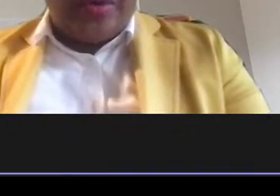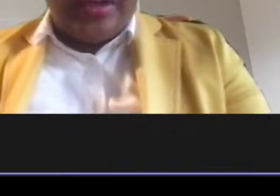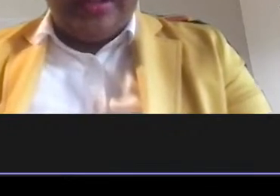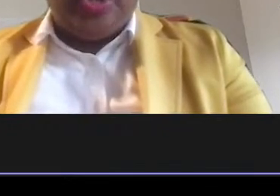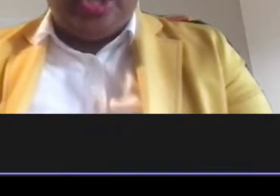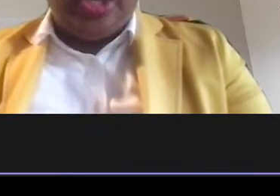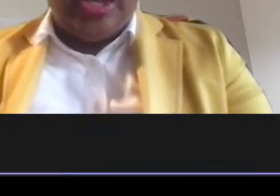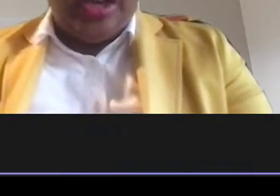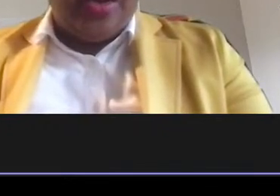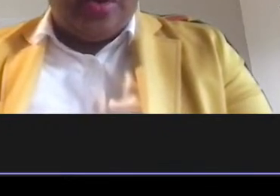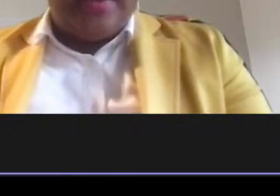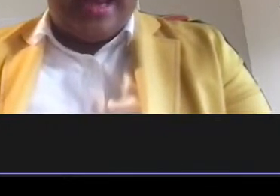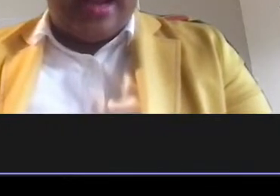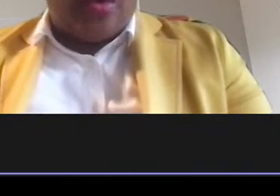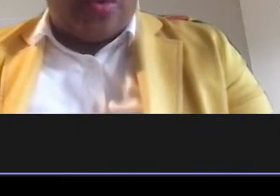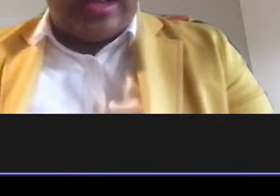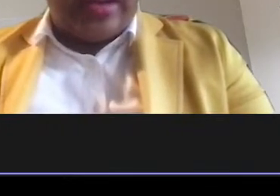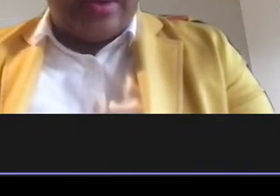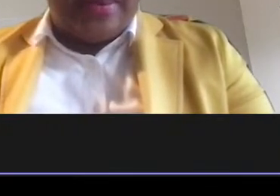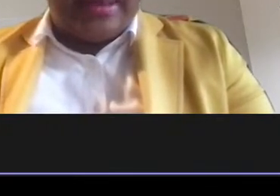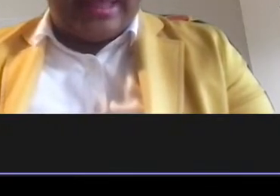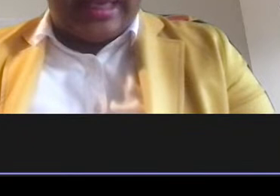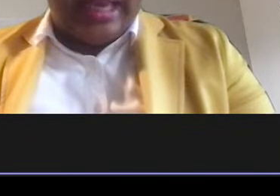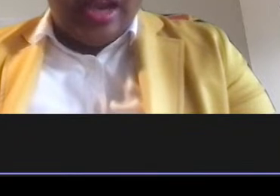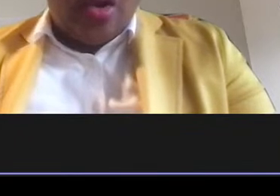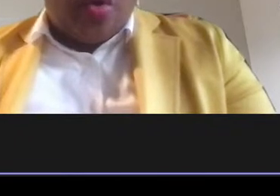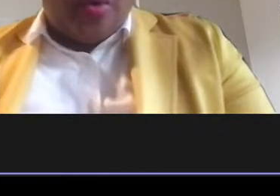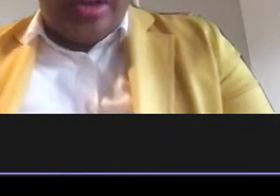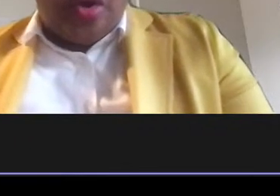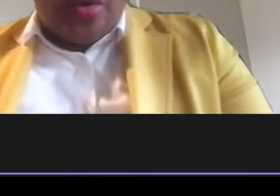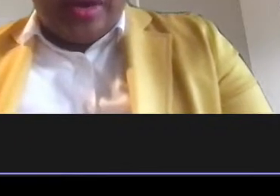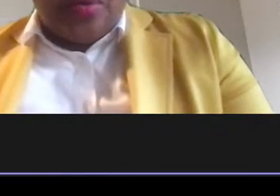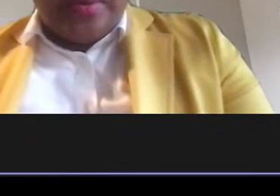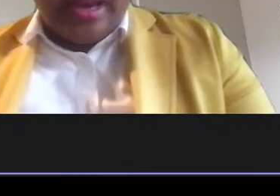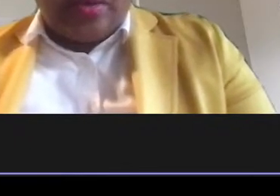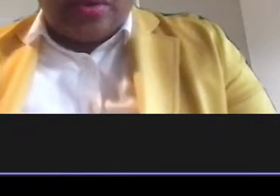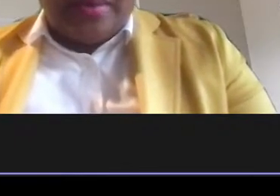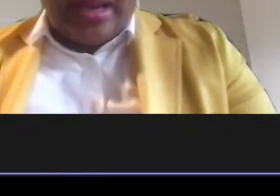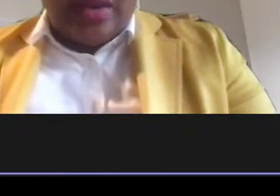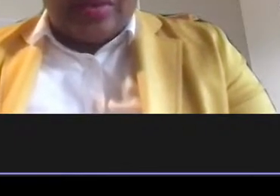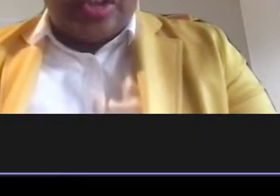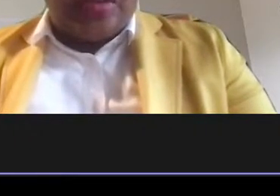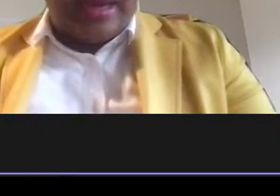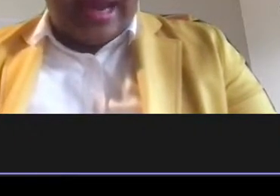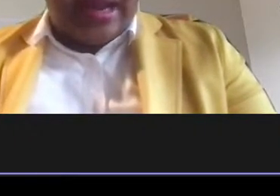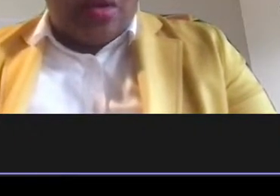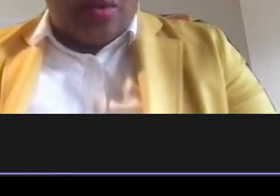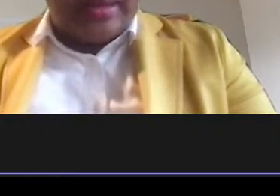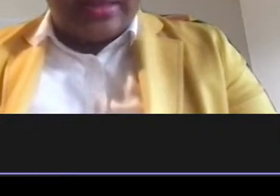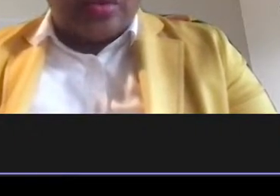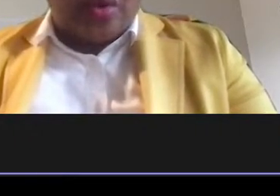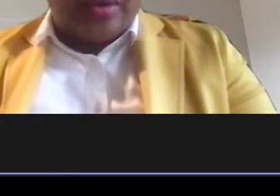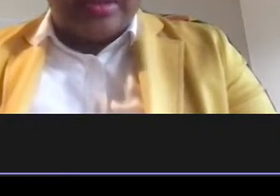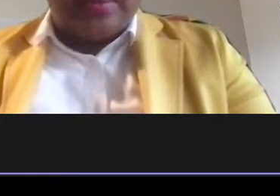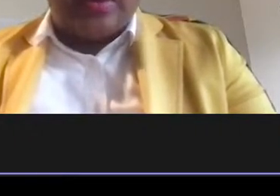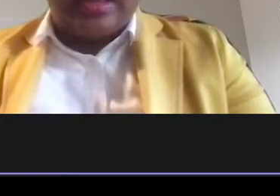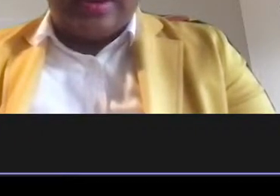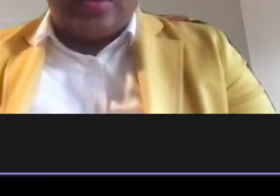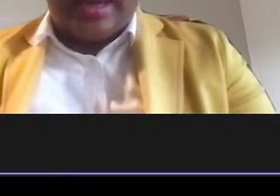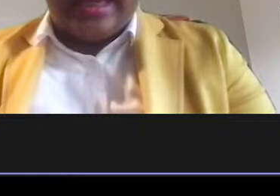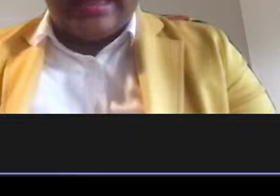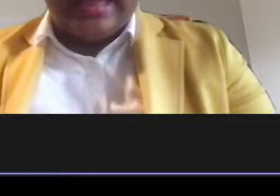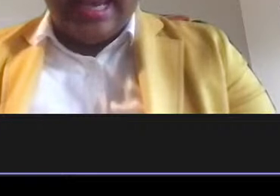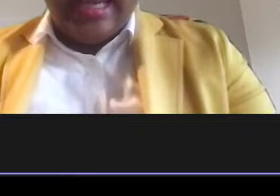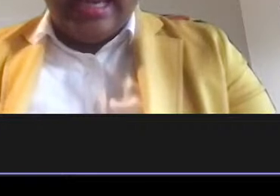uhlelo oluyinjini yomnyango uhlelo number 3 okuyilona umnyango kumele ugijime ngalo ukwenza ngcono